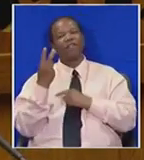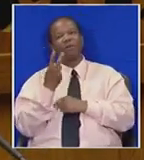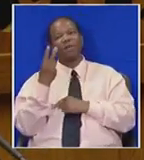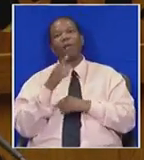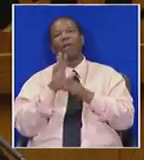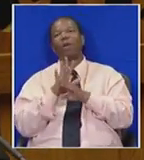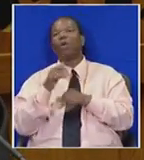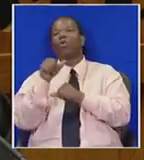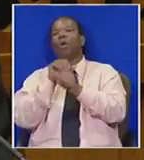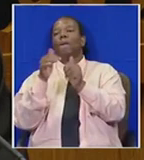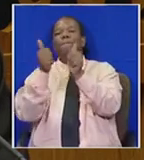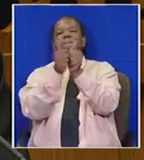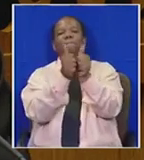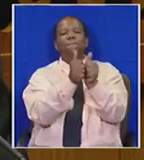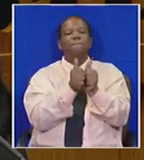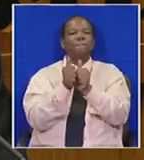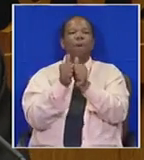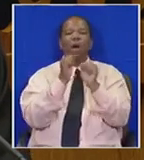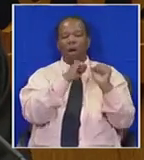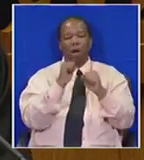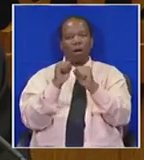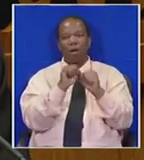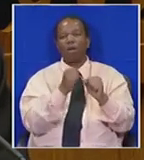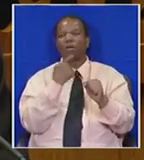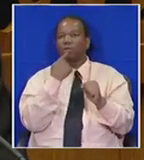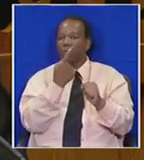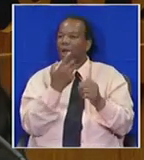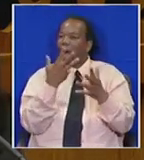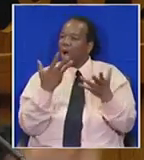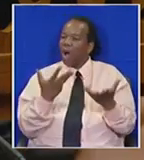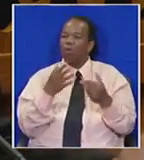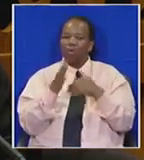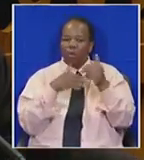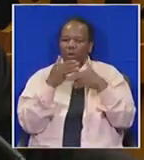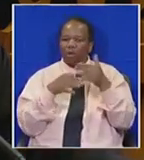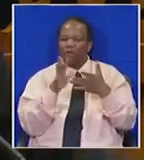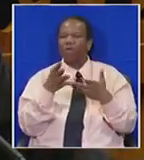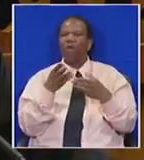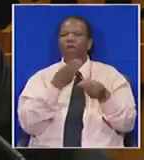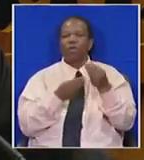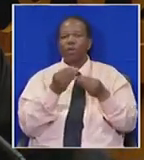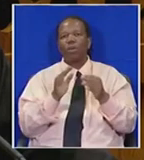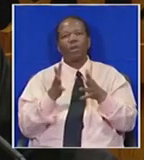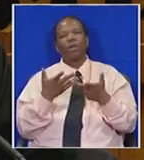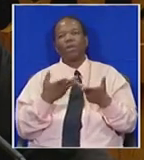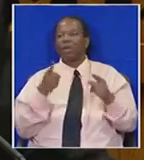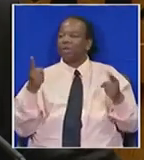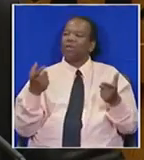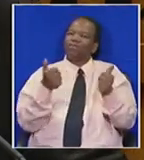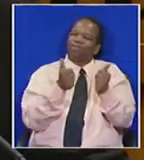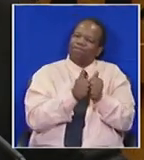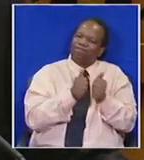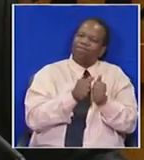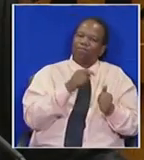social partners on a broader accord to underpin the economic recovery. Successful social partnering